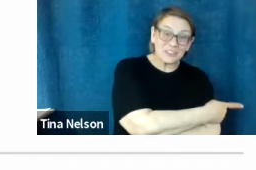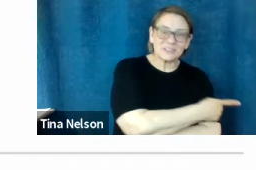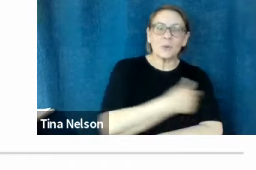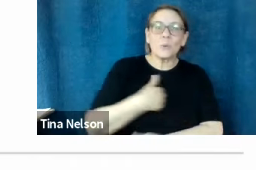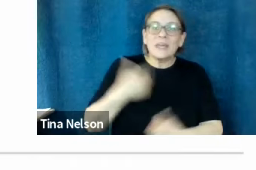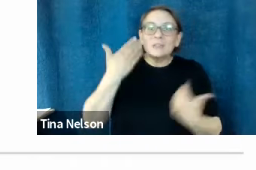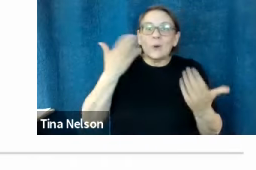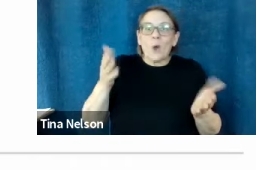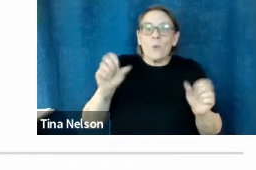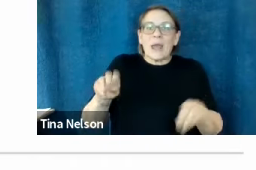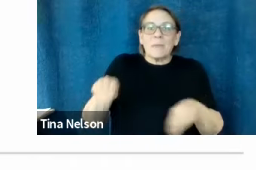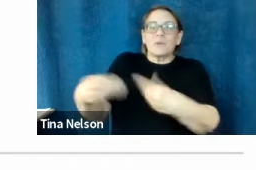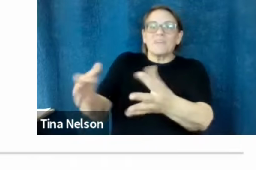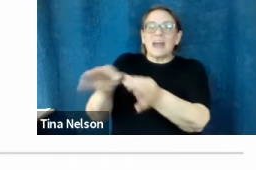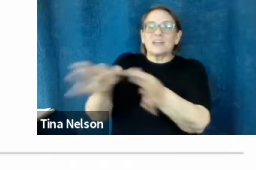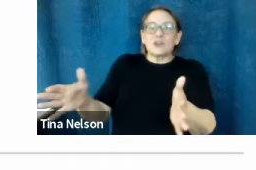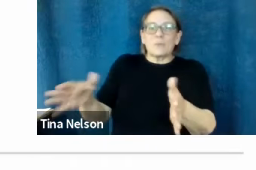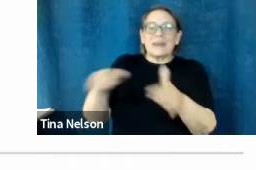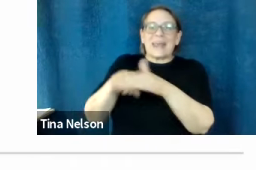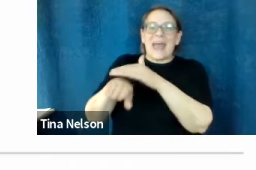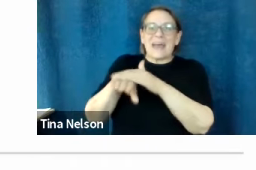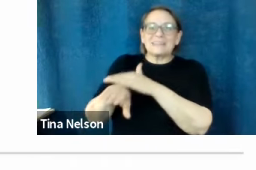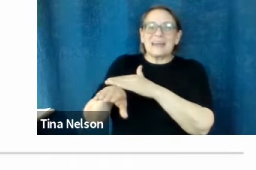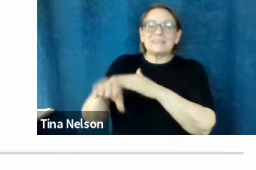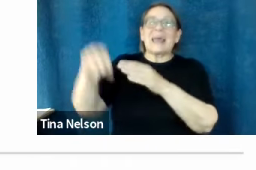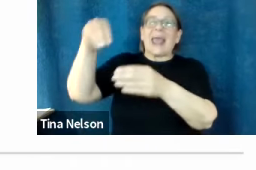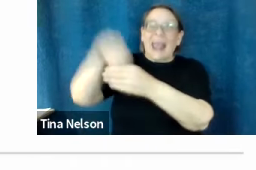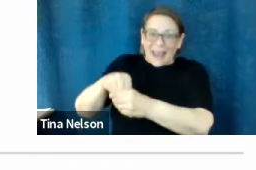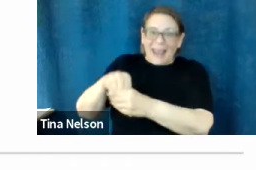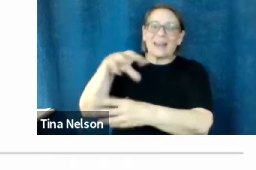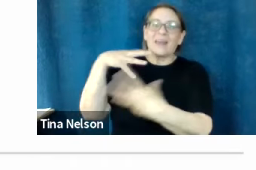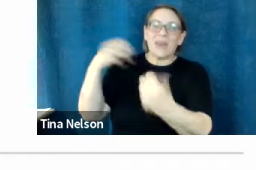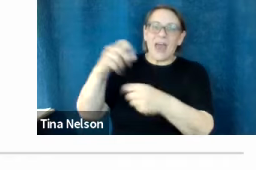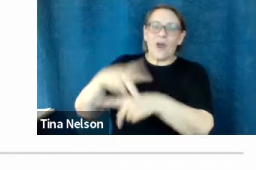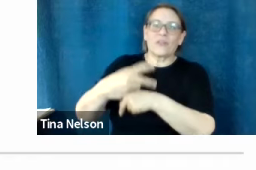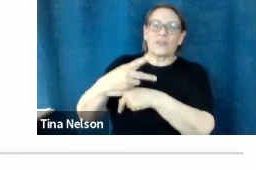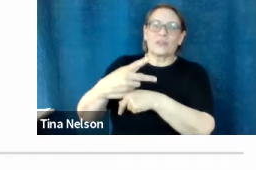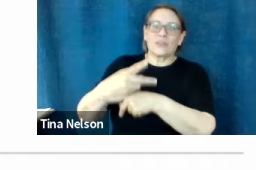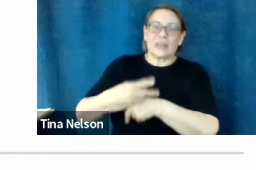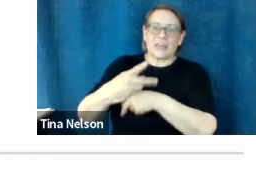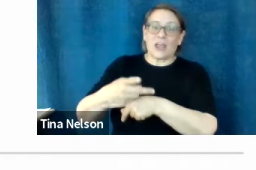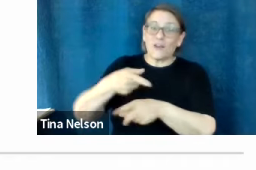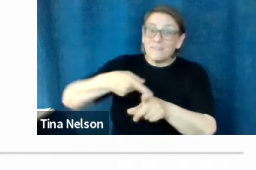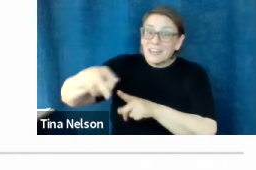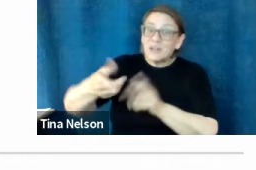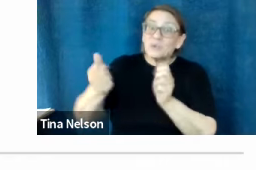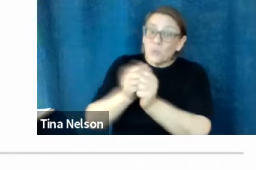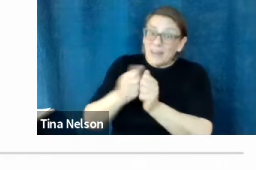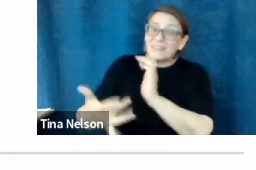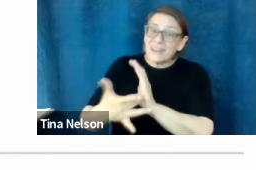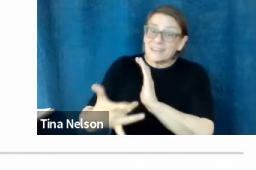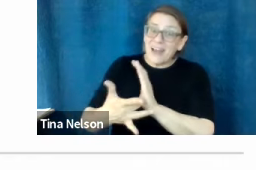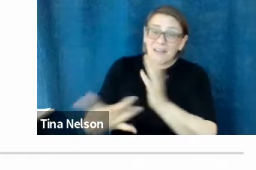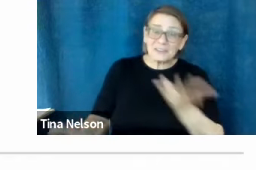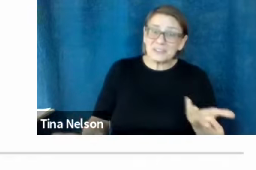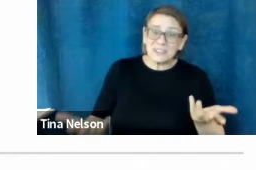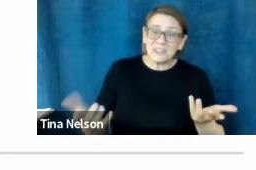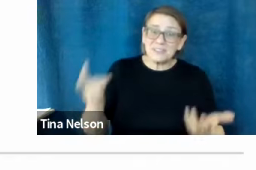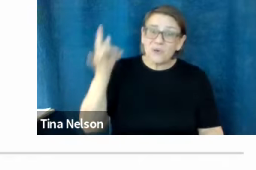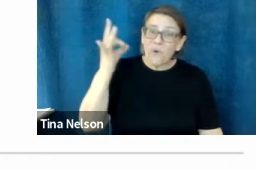not even know we can provide interpreting access in the healthcare field through technology. And that's a huge, uh,